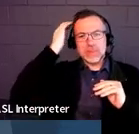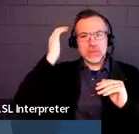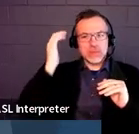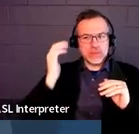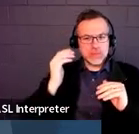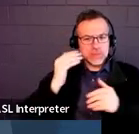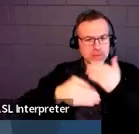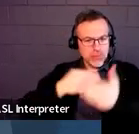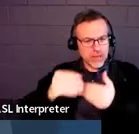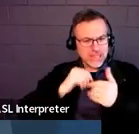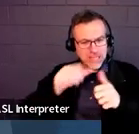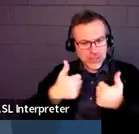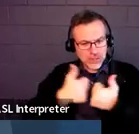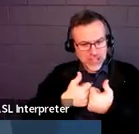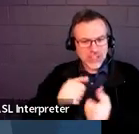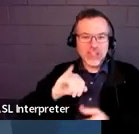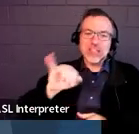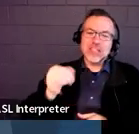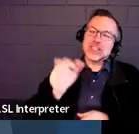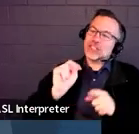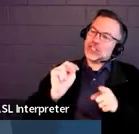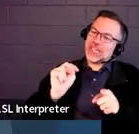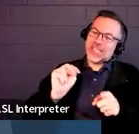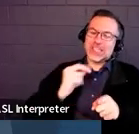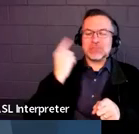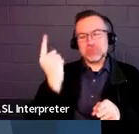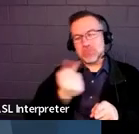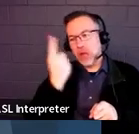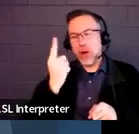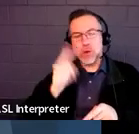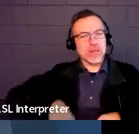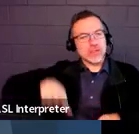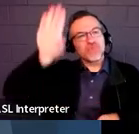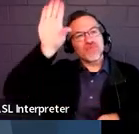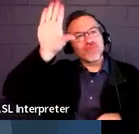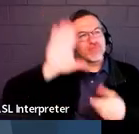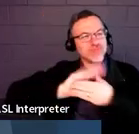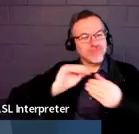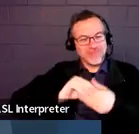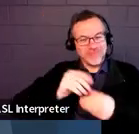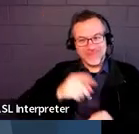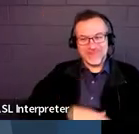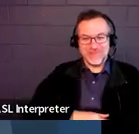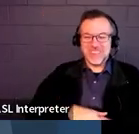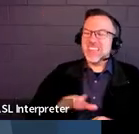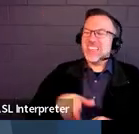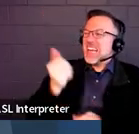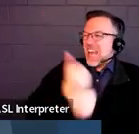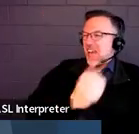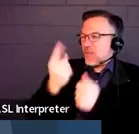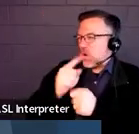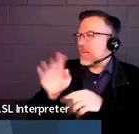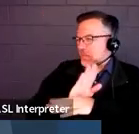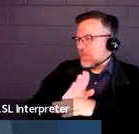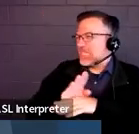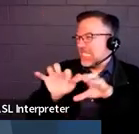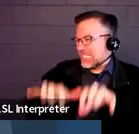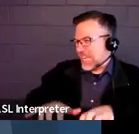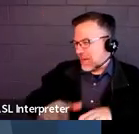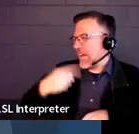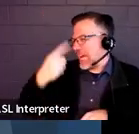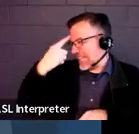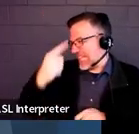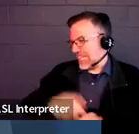usual. Oh, Jen, we can always count on you. Thank you so much. I think everybody's just busy typing right now.